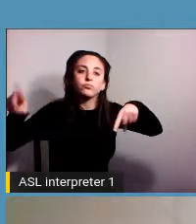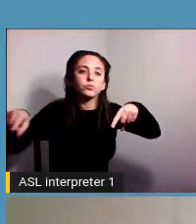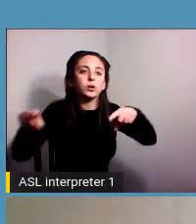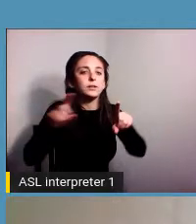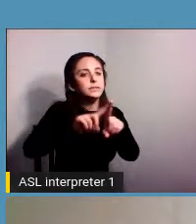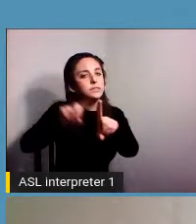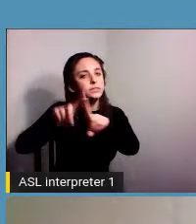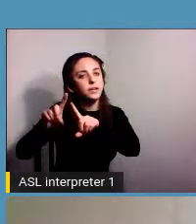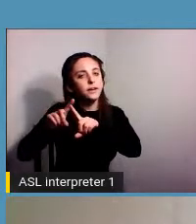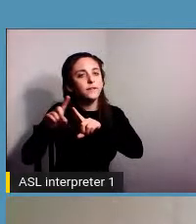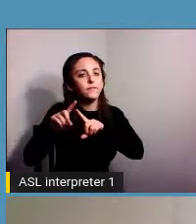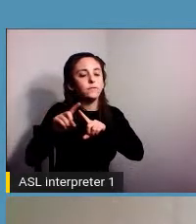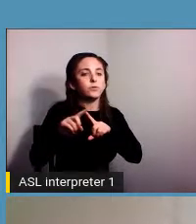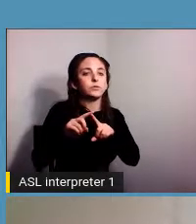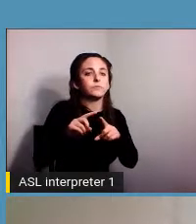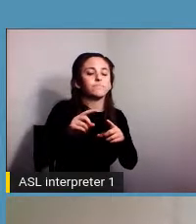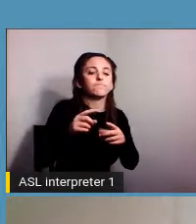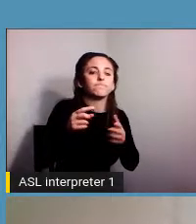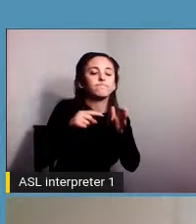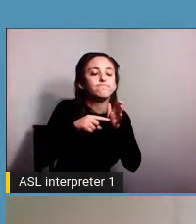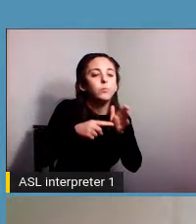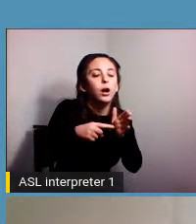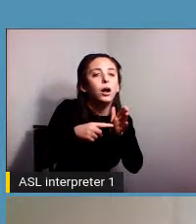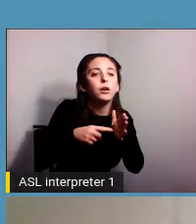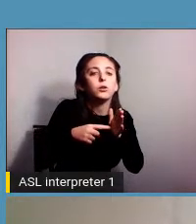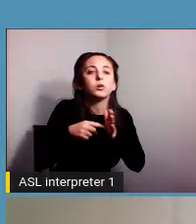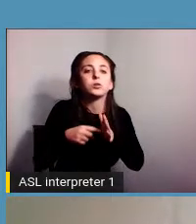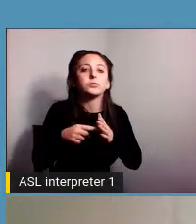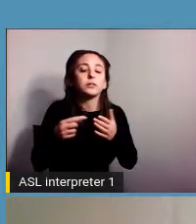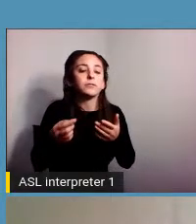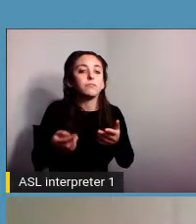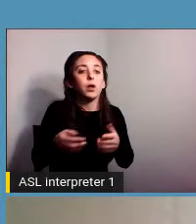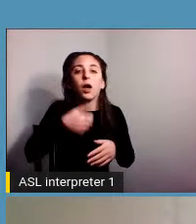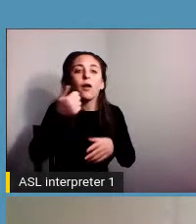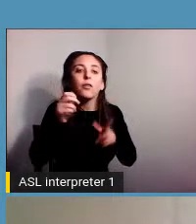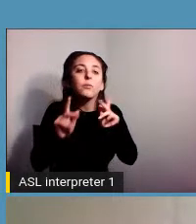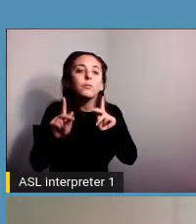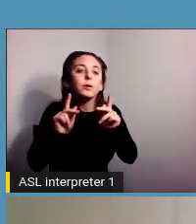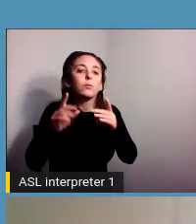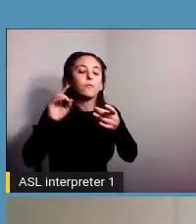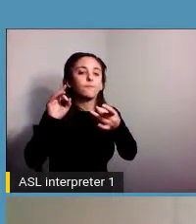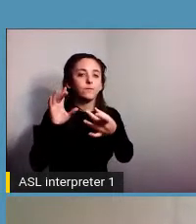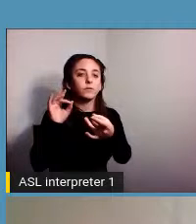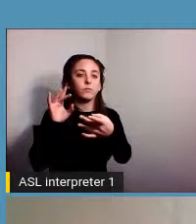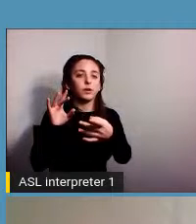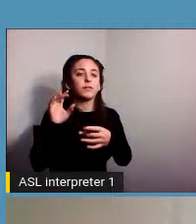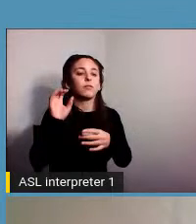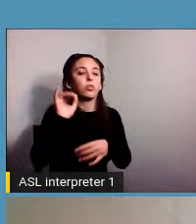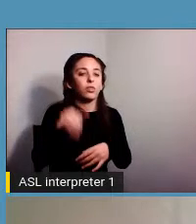prototypes and use cases and user input to help us get here.